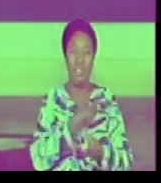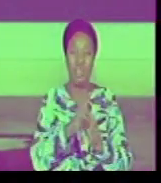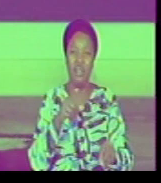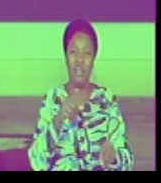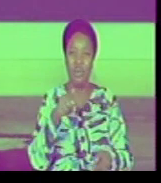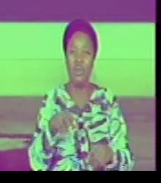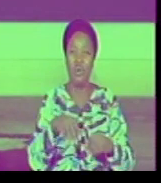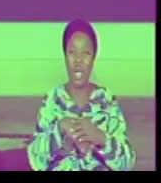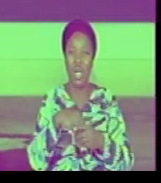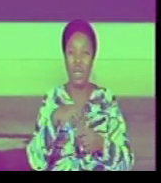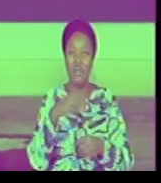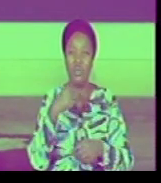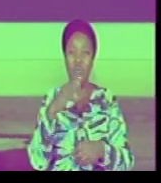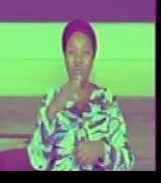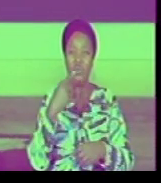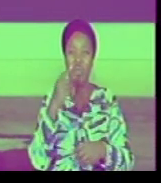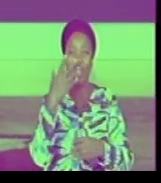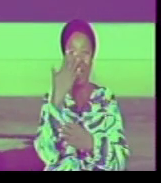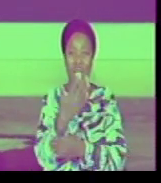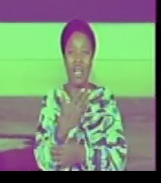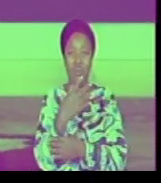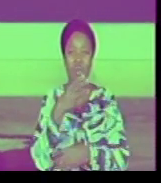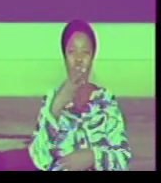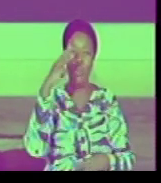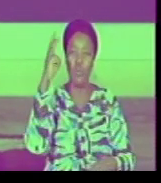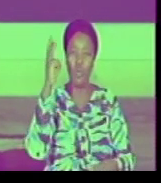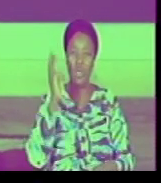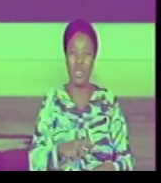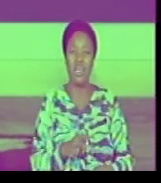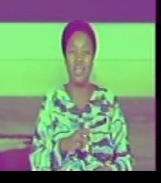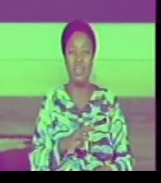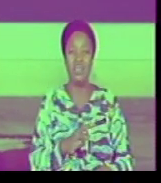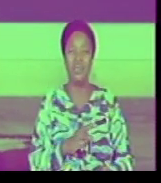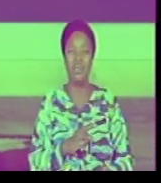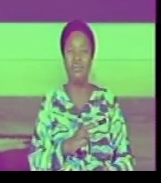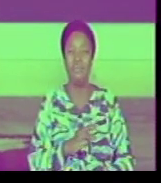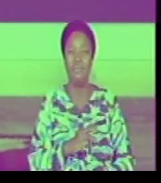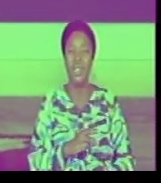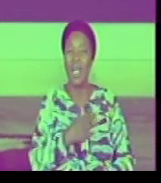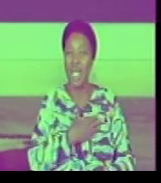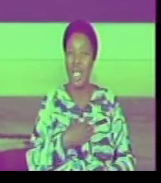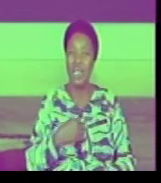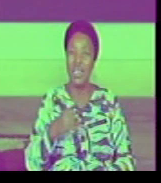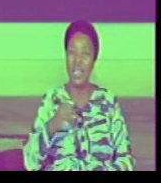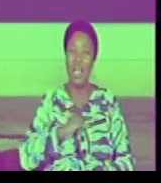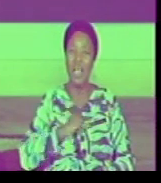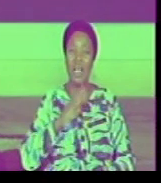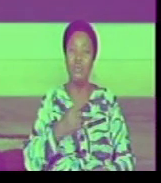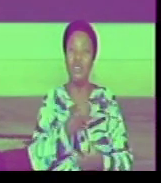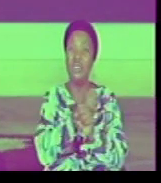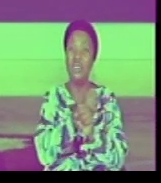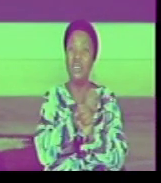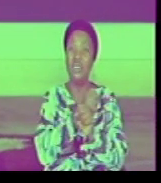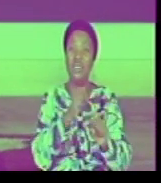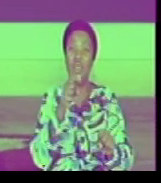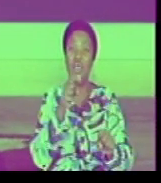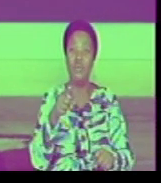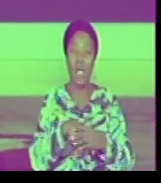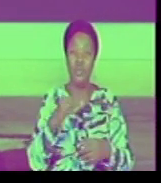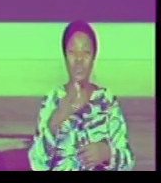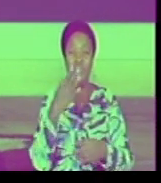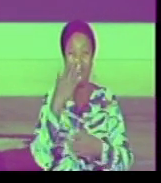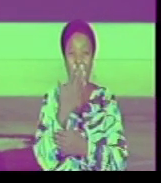the hand of the wicked. And I will redeem thee out of the hand of